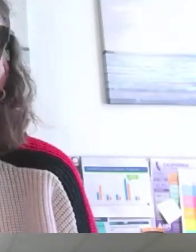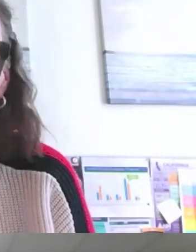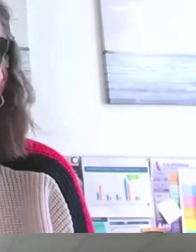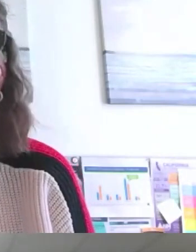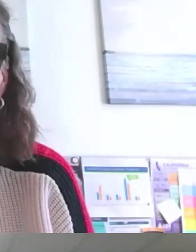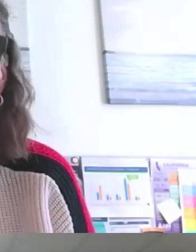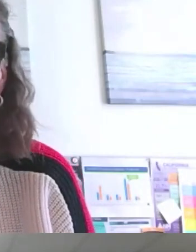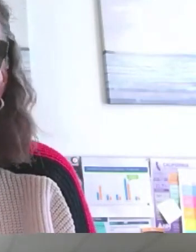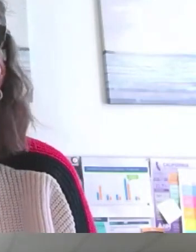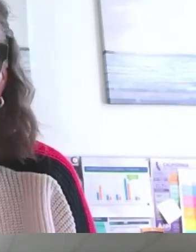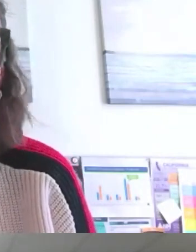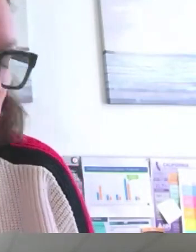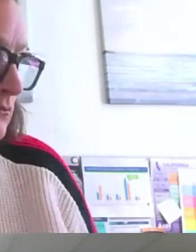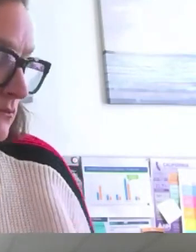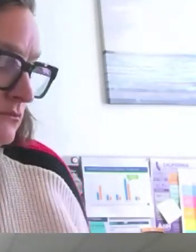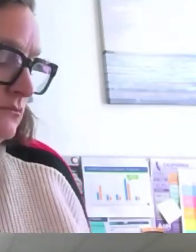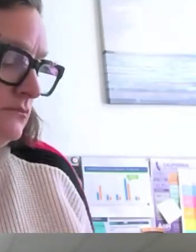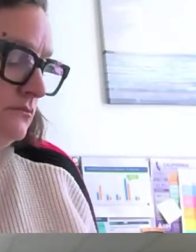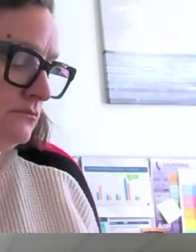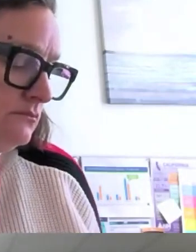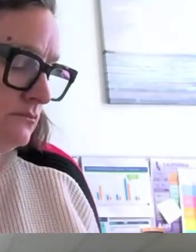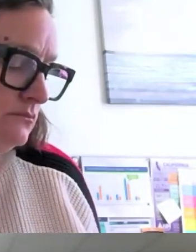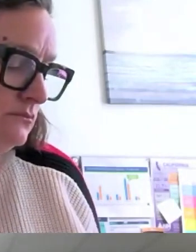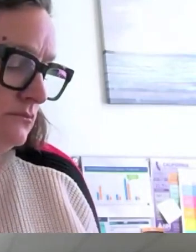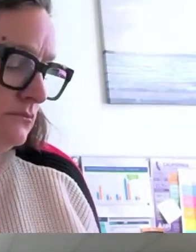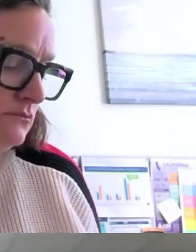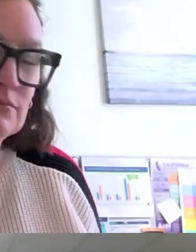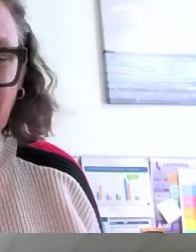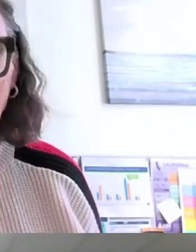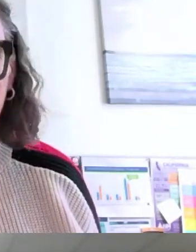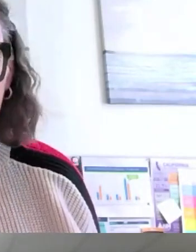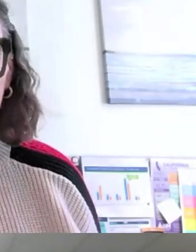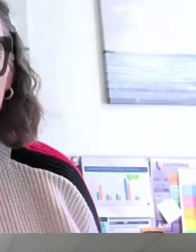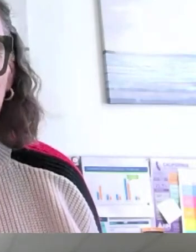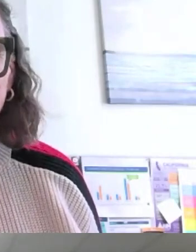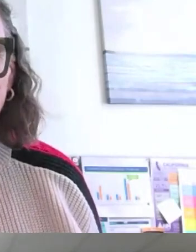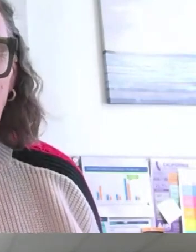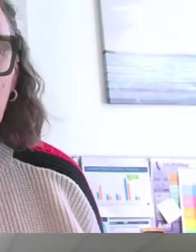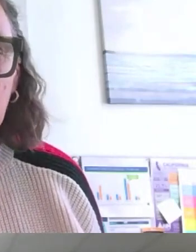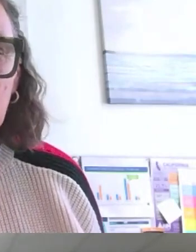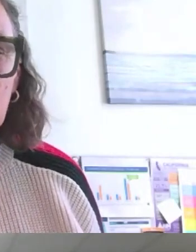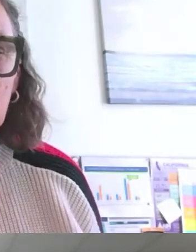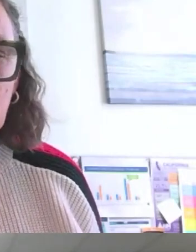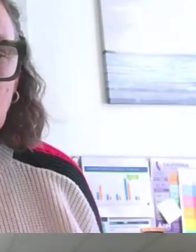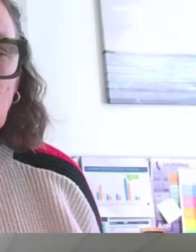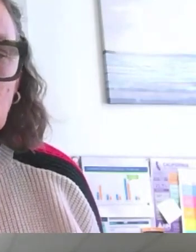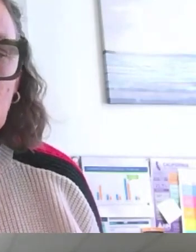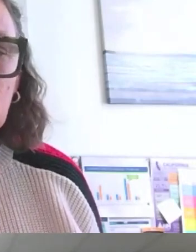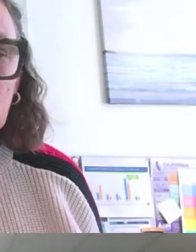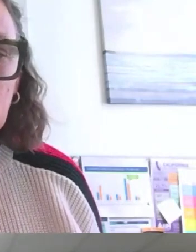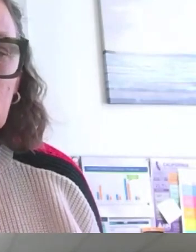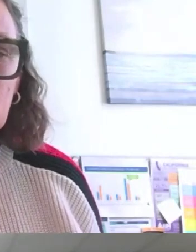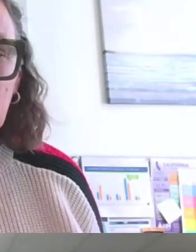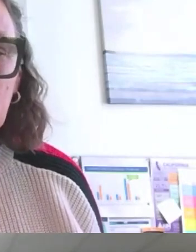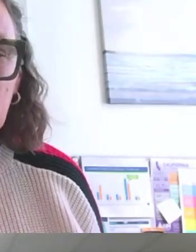disabilities and dementia. And many of them are trapped in the wrong environment. They're in the regional system program,